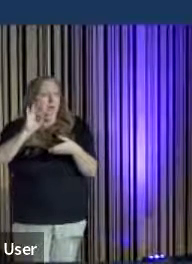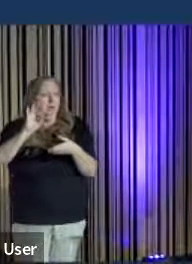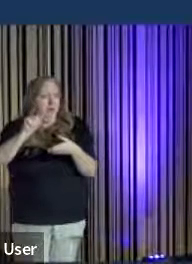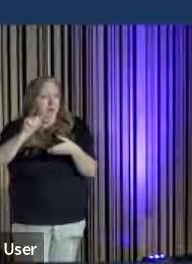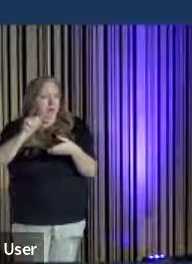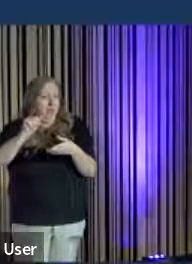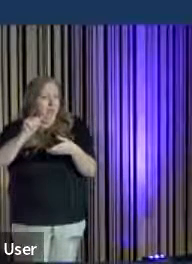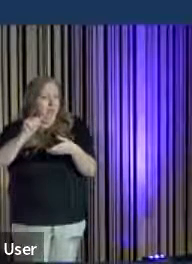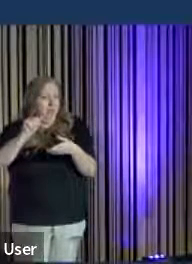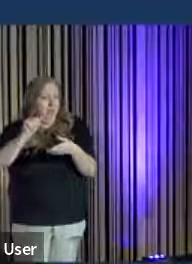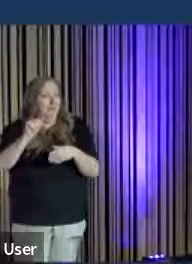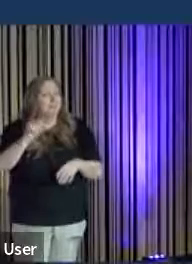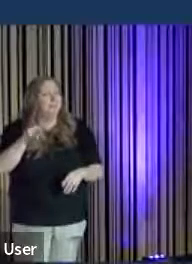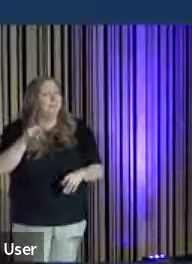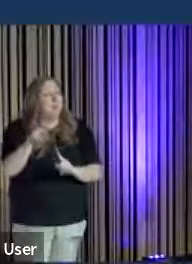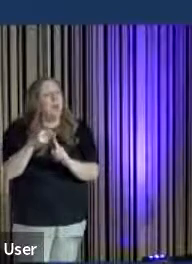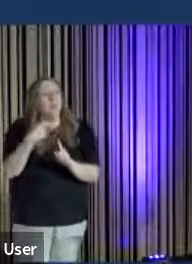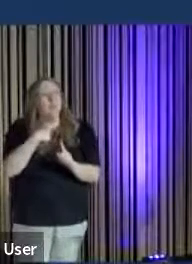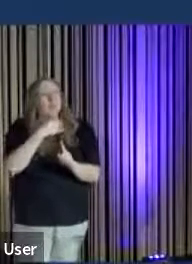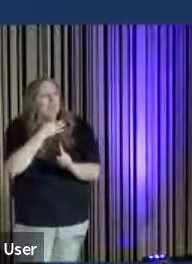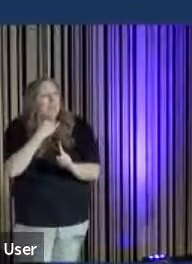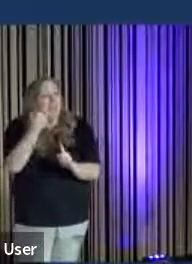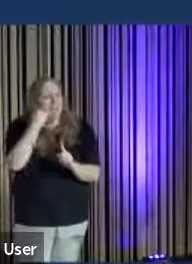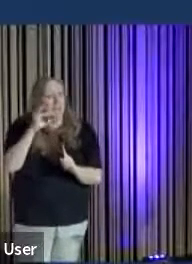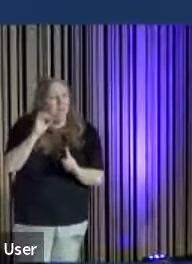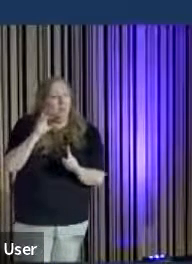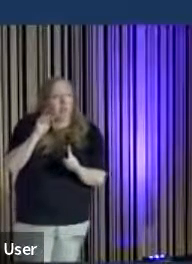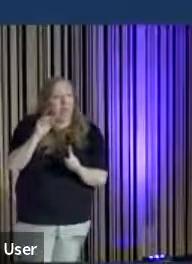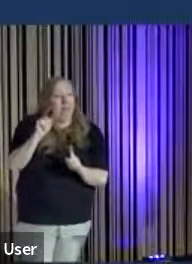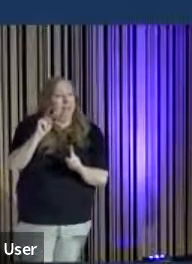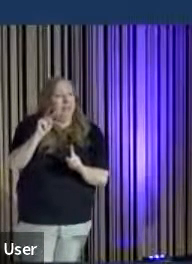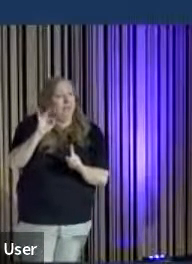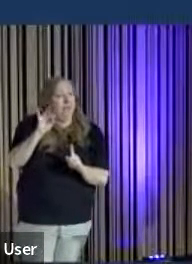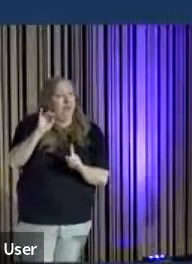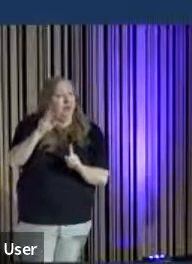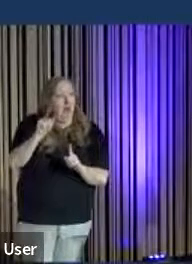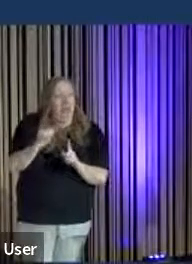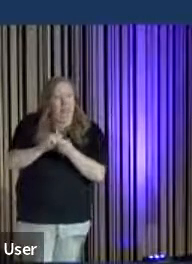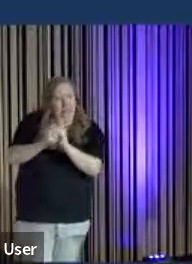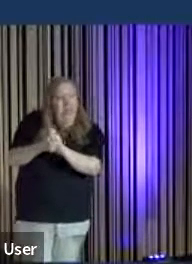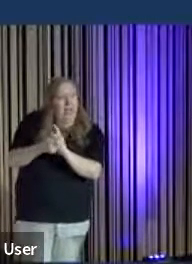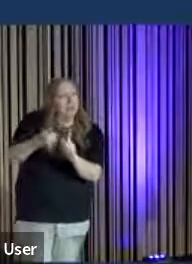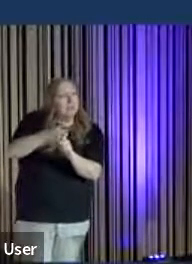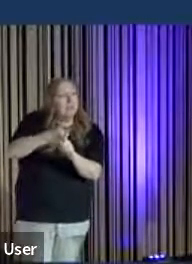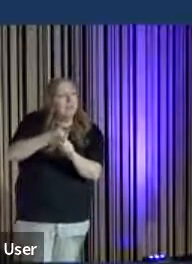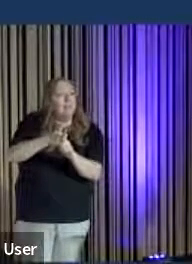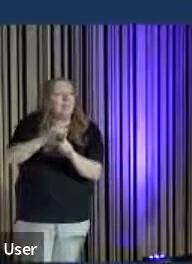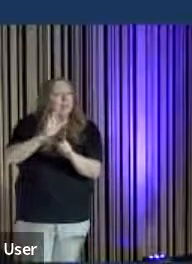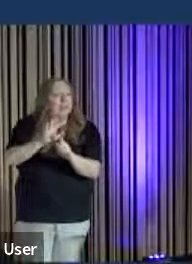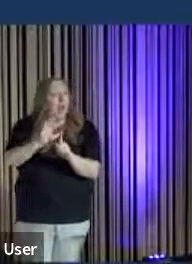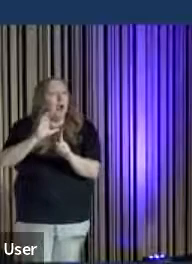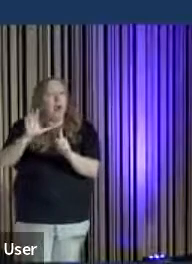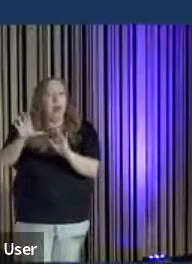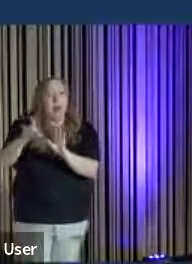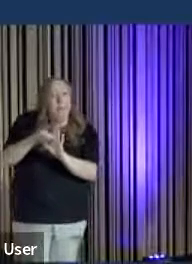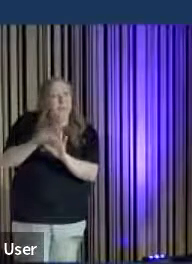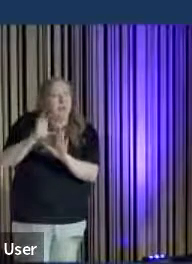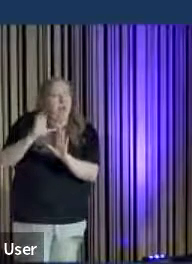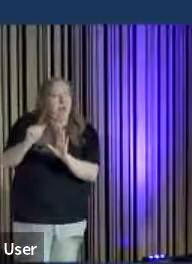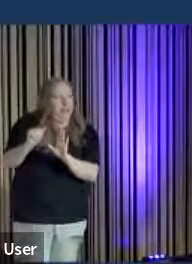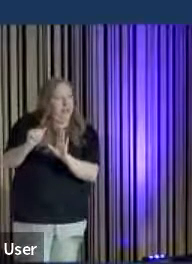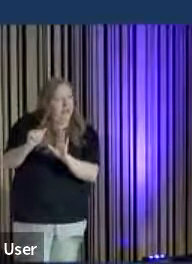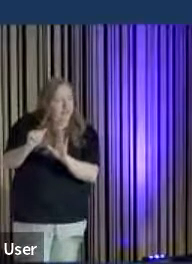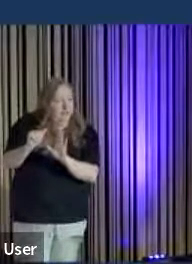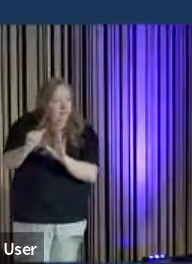to see whether these foraminifera have changed in the period of time between sampling